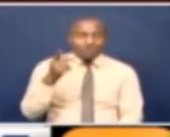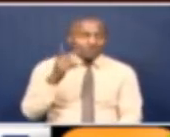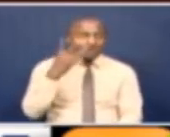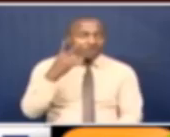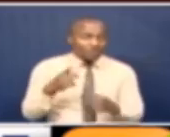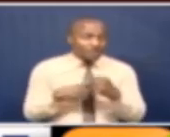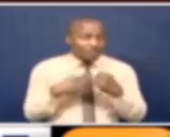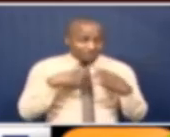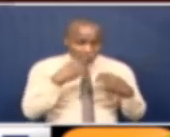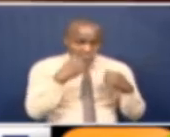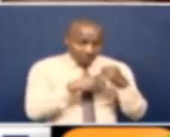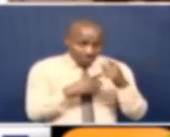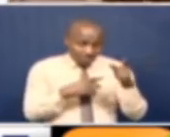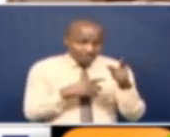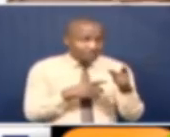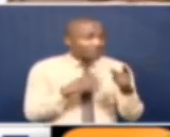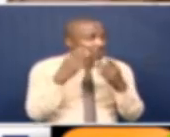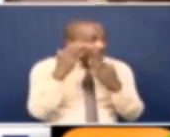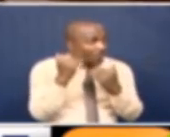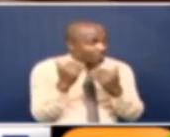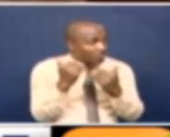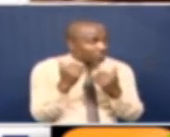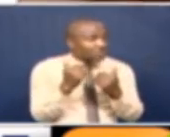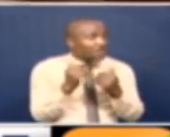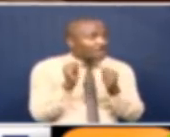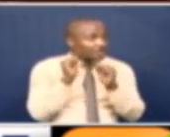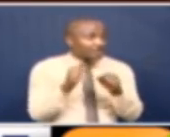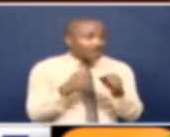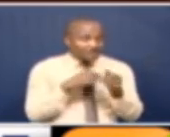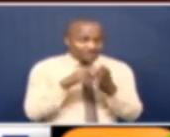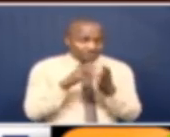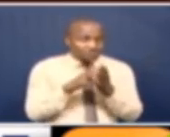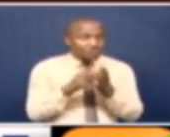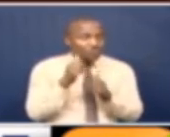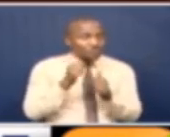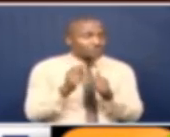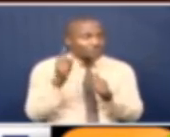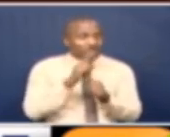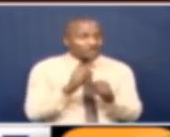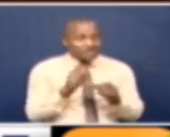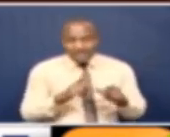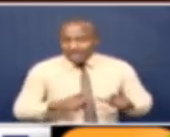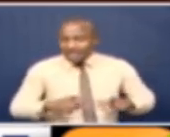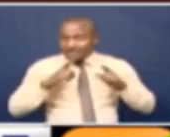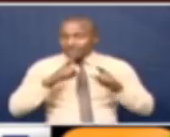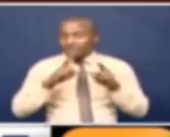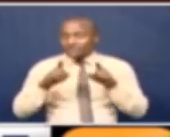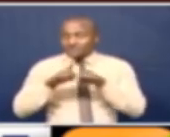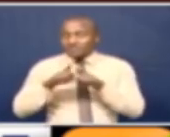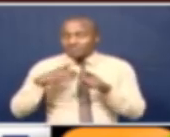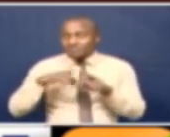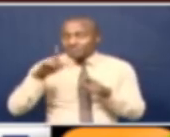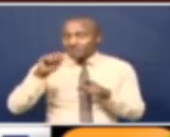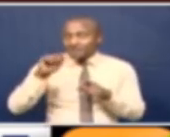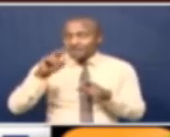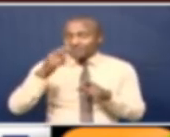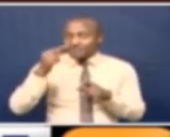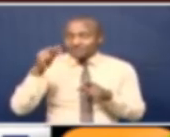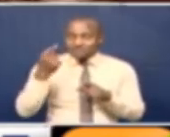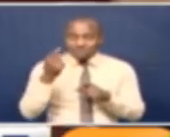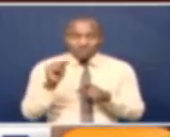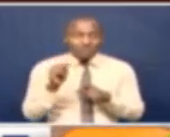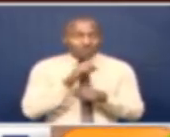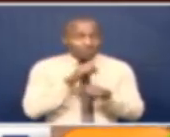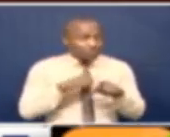in Kawangware hope that they have aspirations and dreams that one day they will live like the people in Lavington. When you look at the